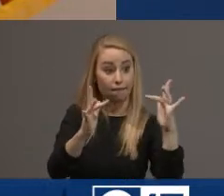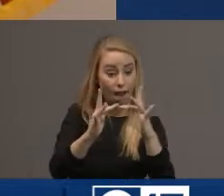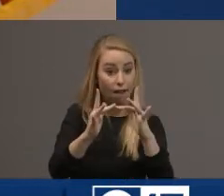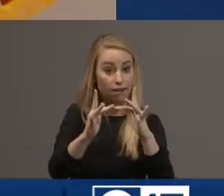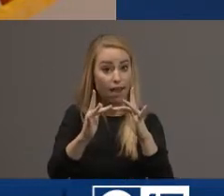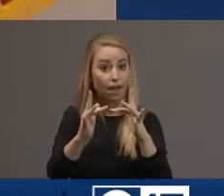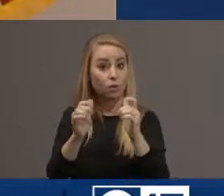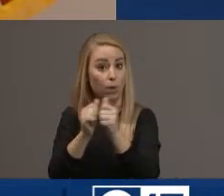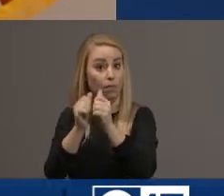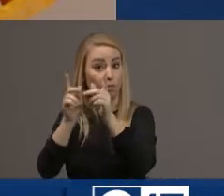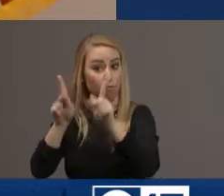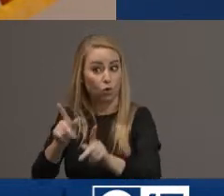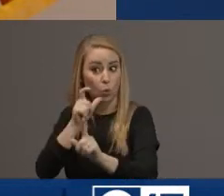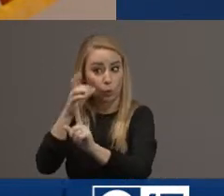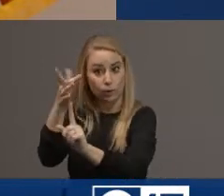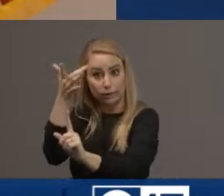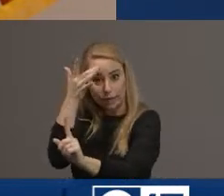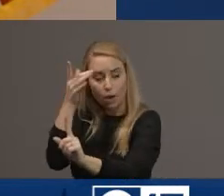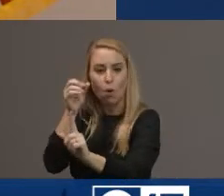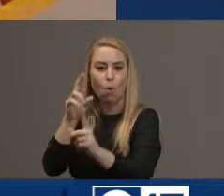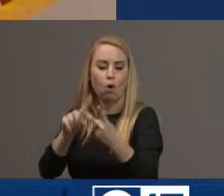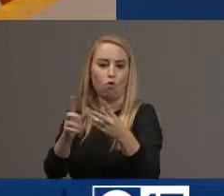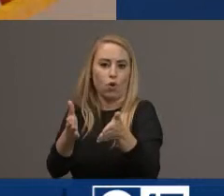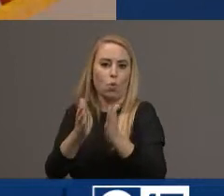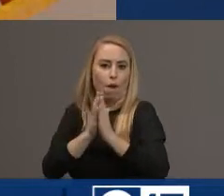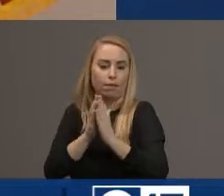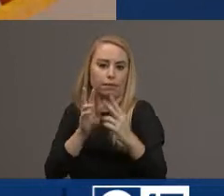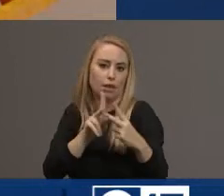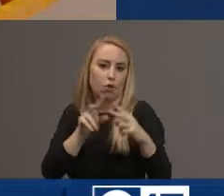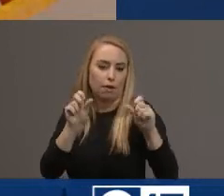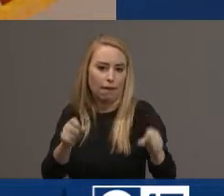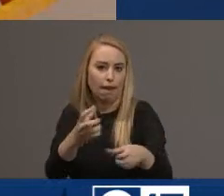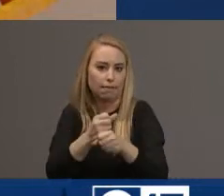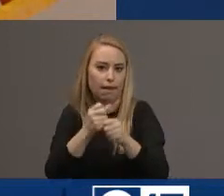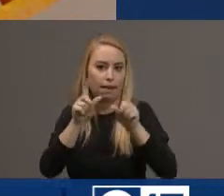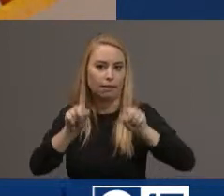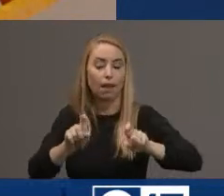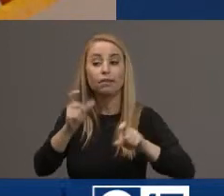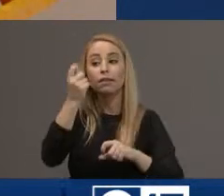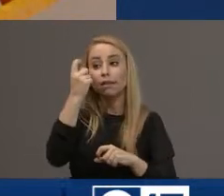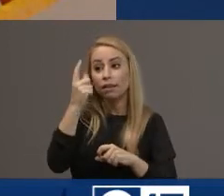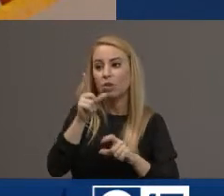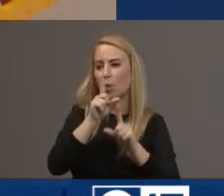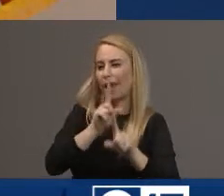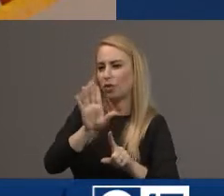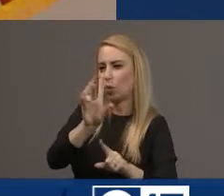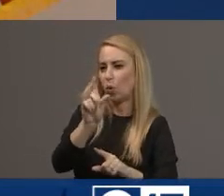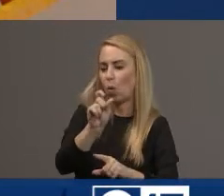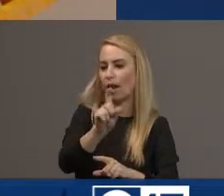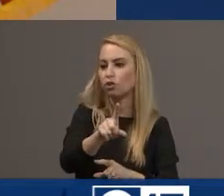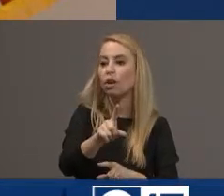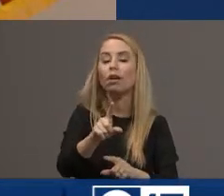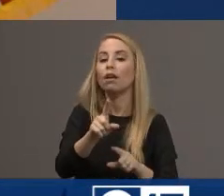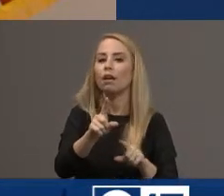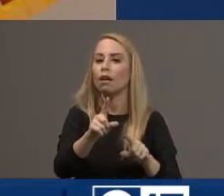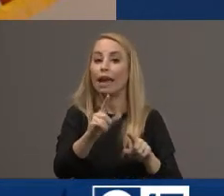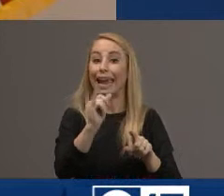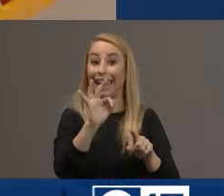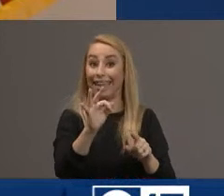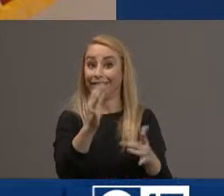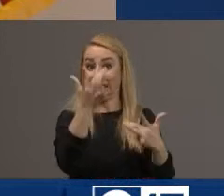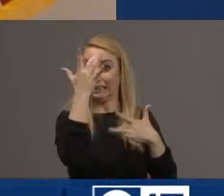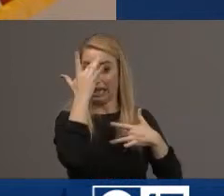symptomatic. So we are working on that. And just to clarify the question, we are making them stay out per the guidelines. We are not letting